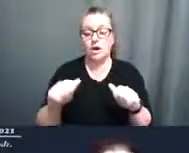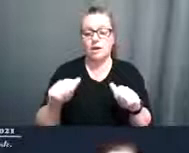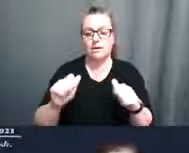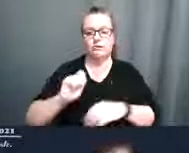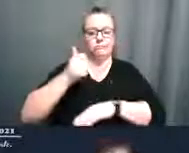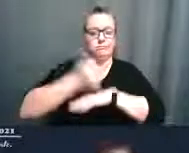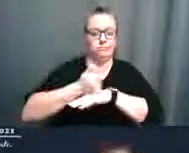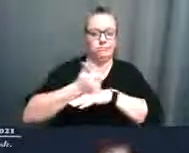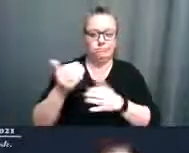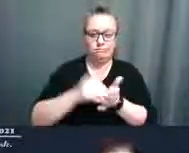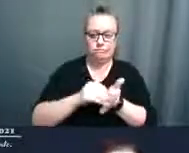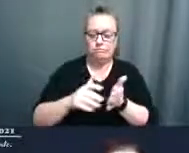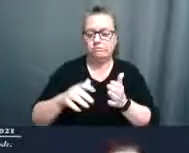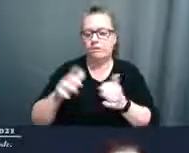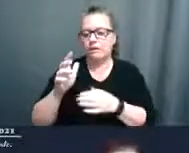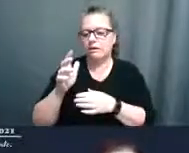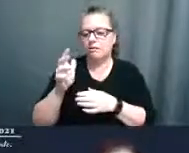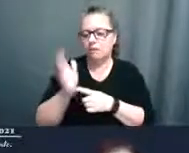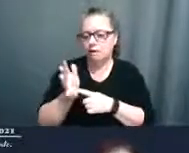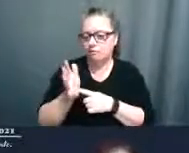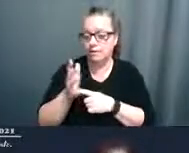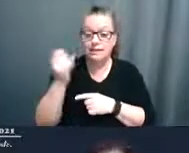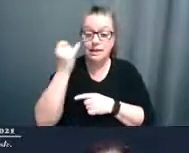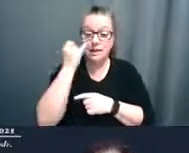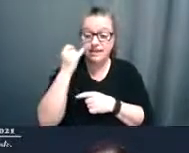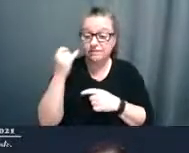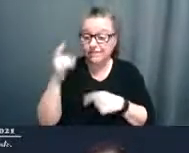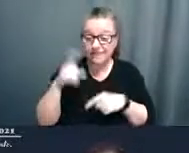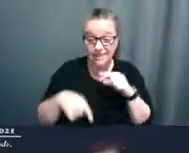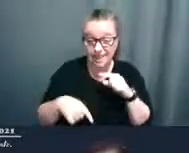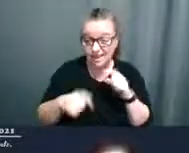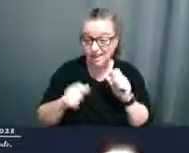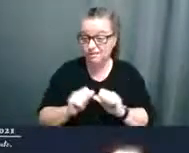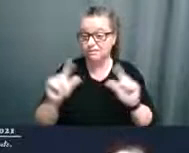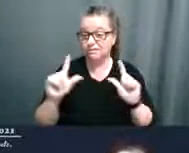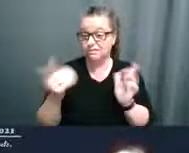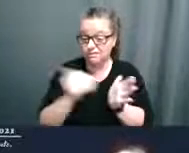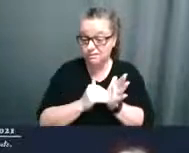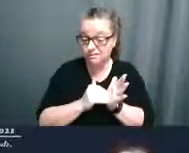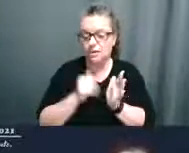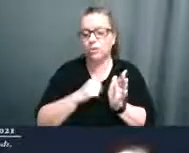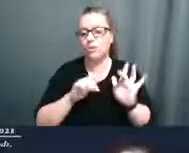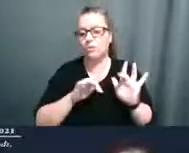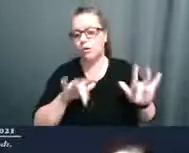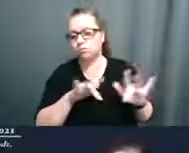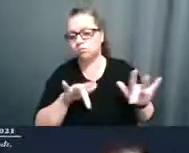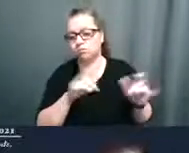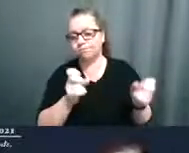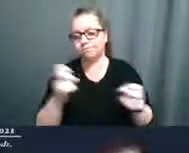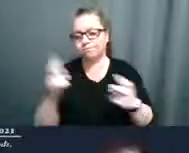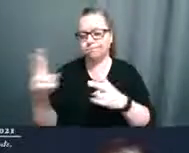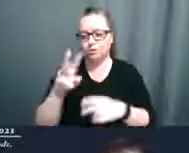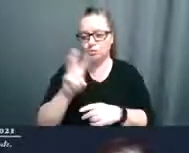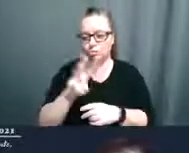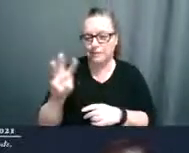up in about 5 minutes. And in the event that we're unable to do so, we will re-record the session and put it on our website